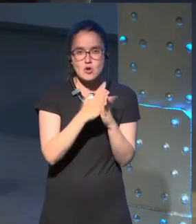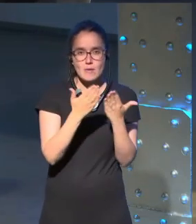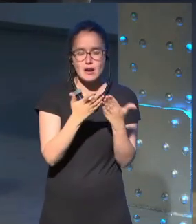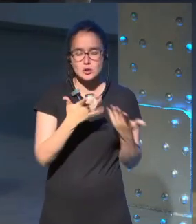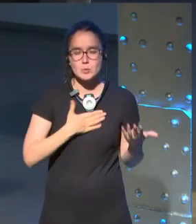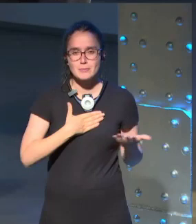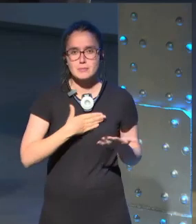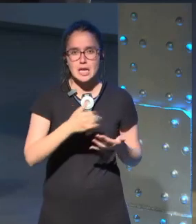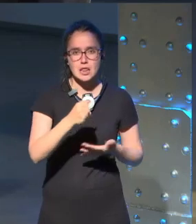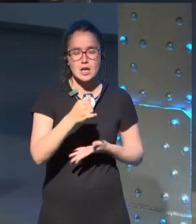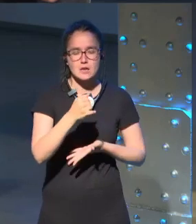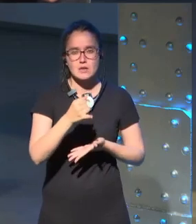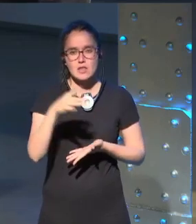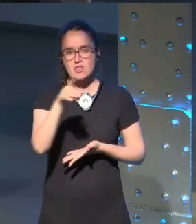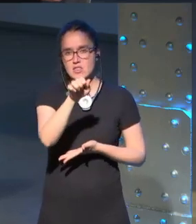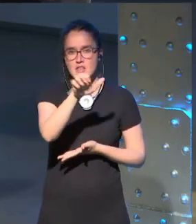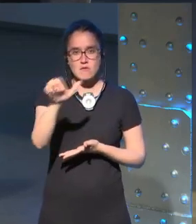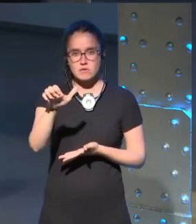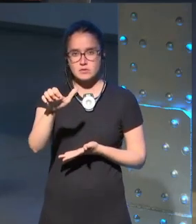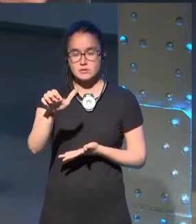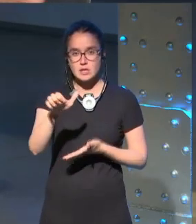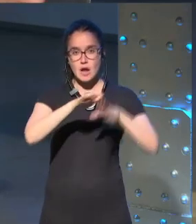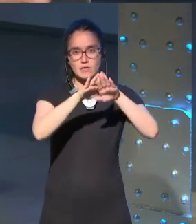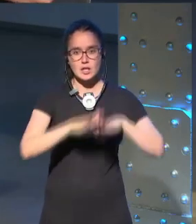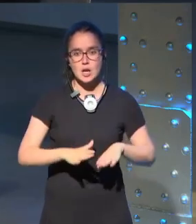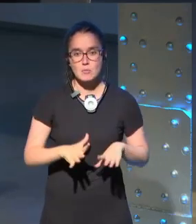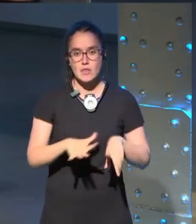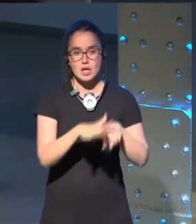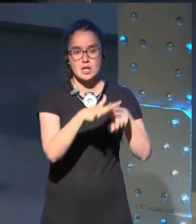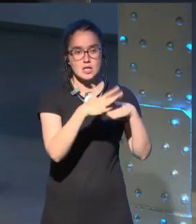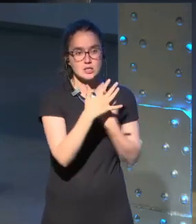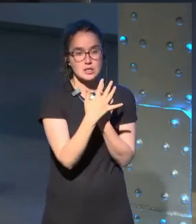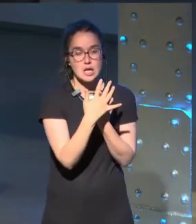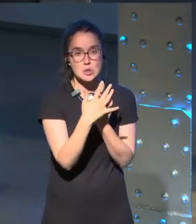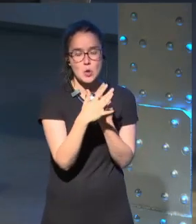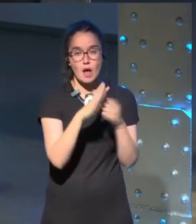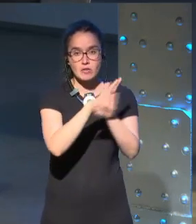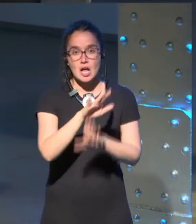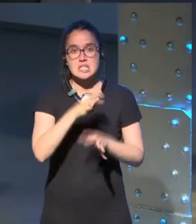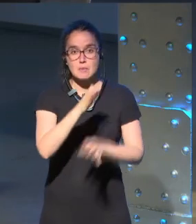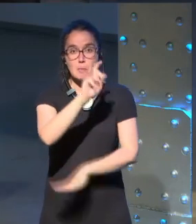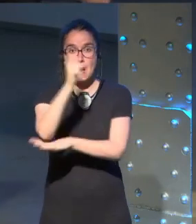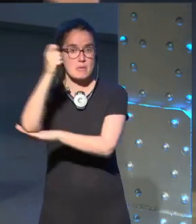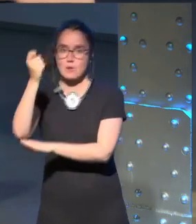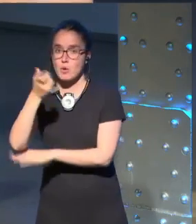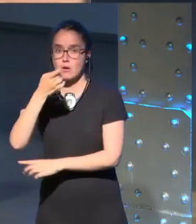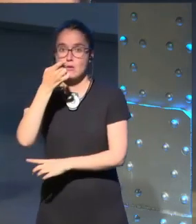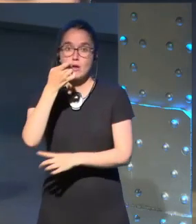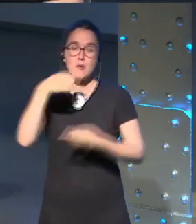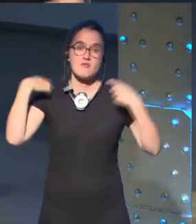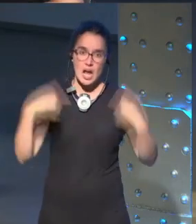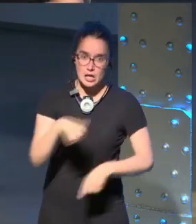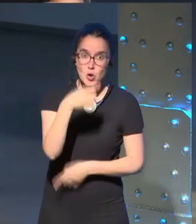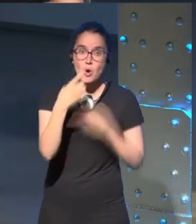in some of your own novels you would dare to make Dave not to find the solution